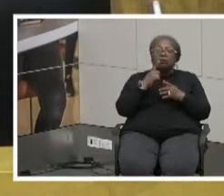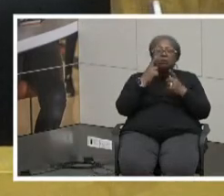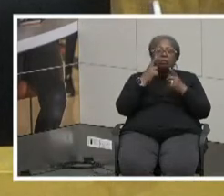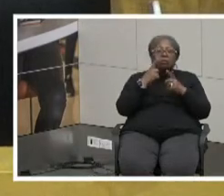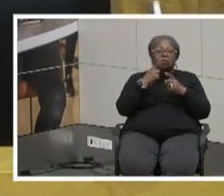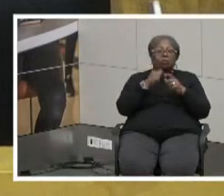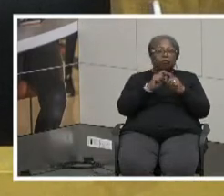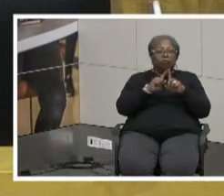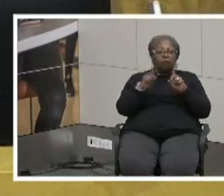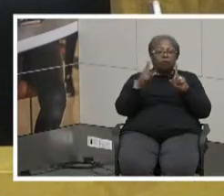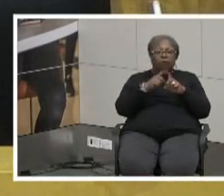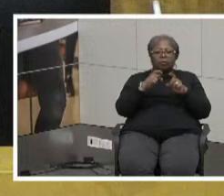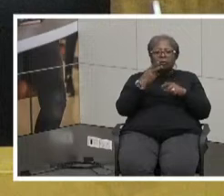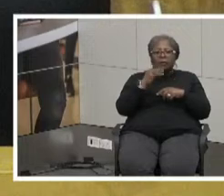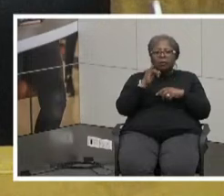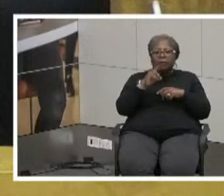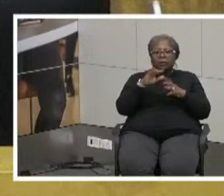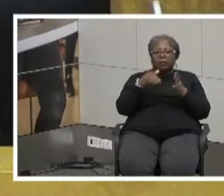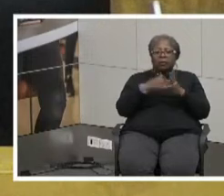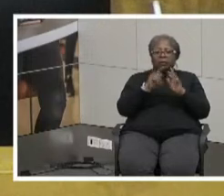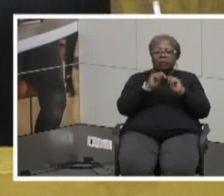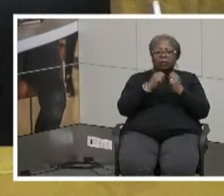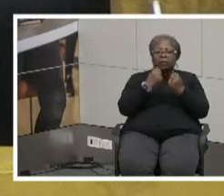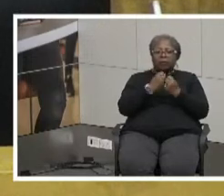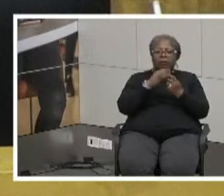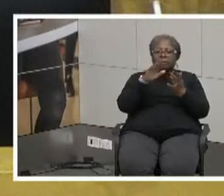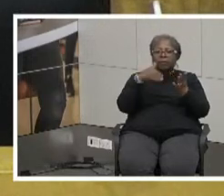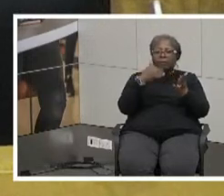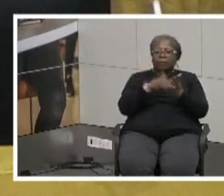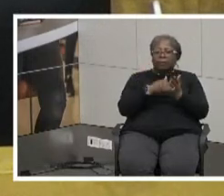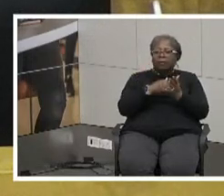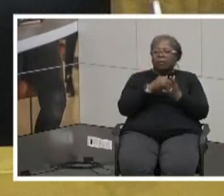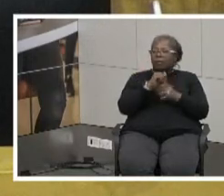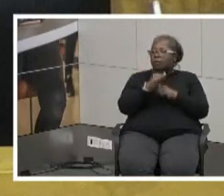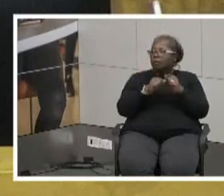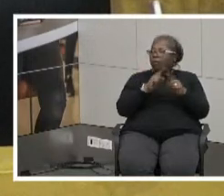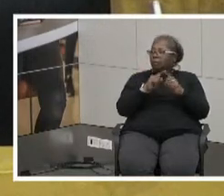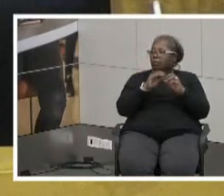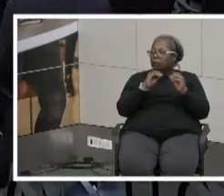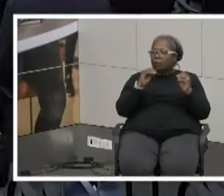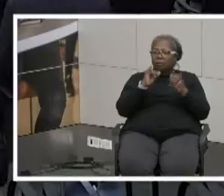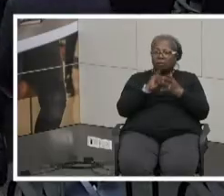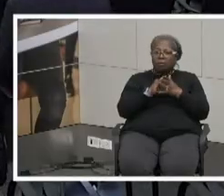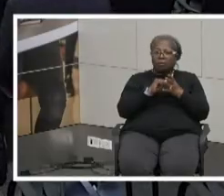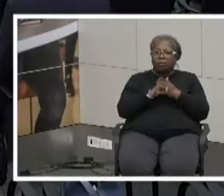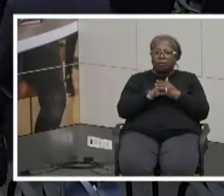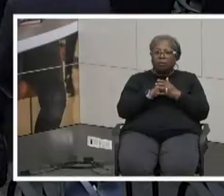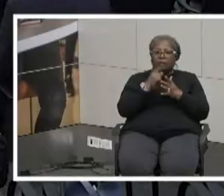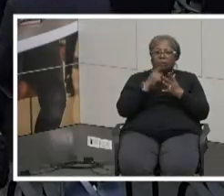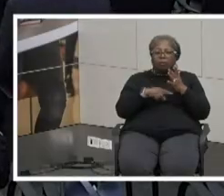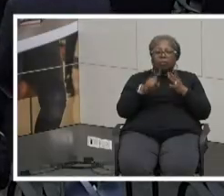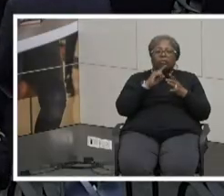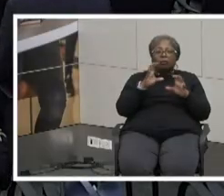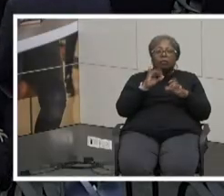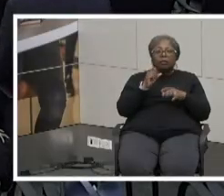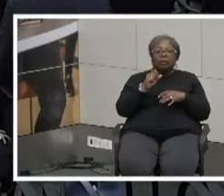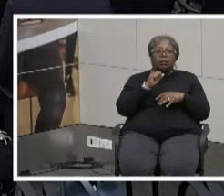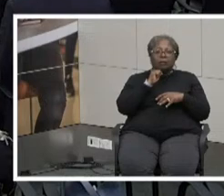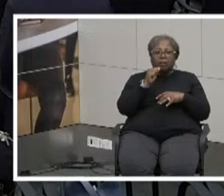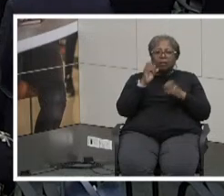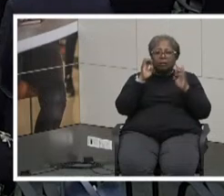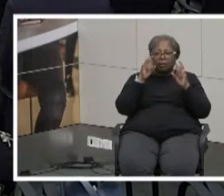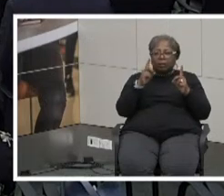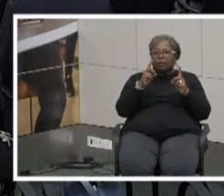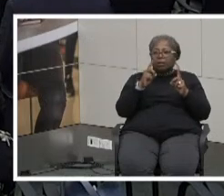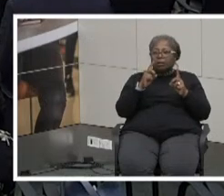ma'am ma'am this is your first warning ma'am I'm sorry but I have to give you a second